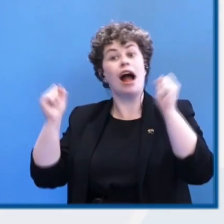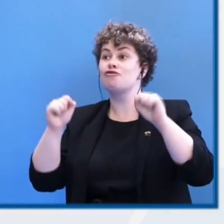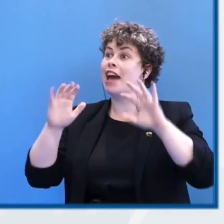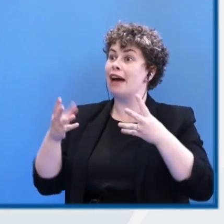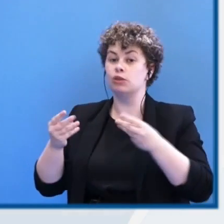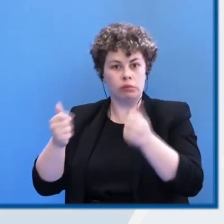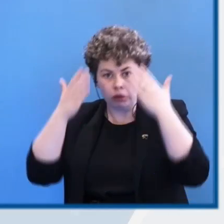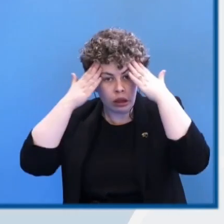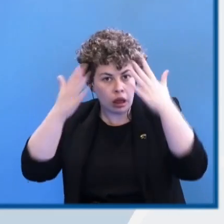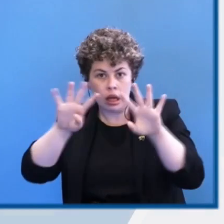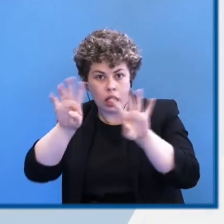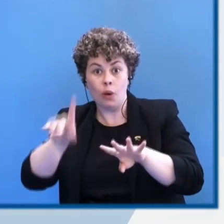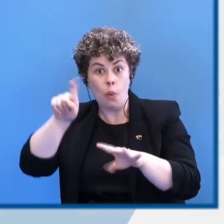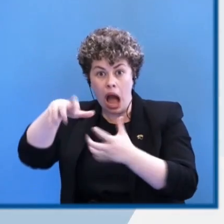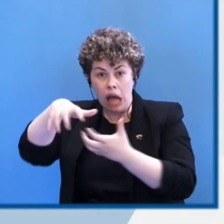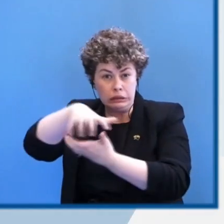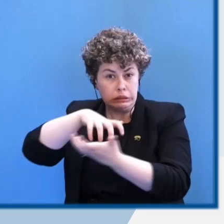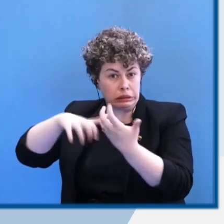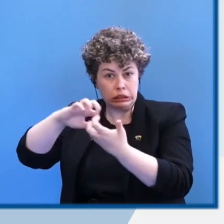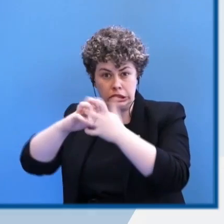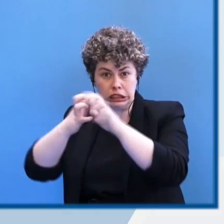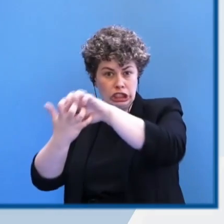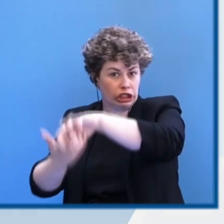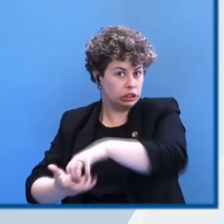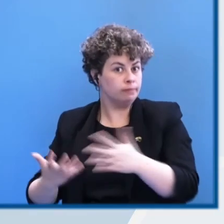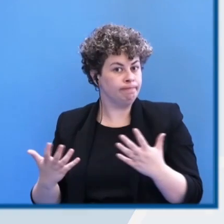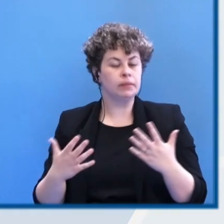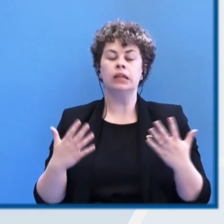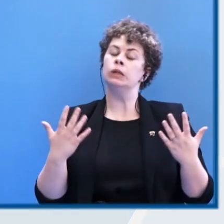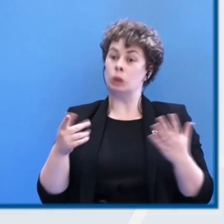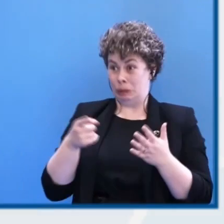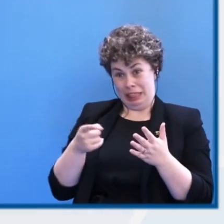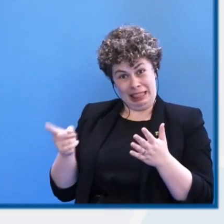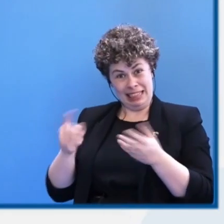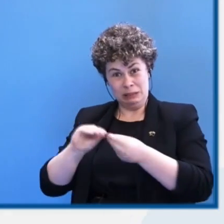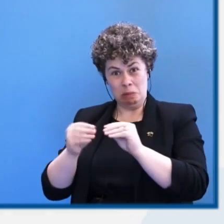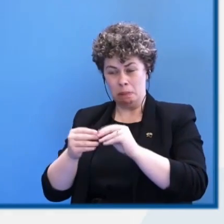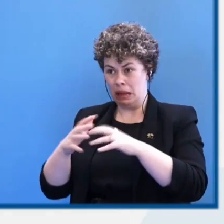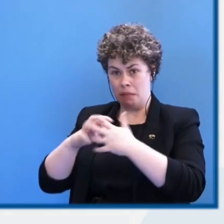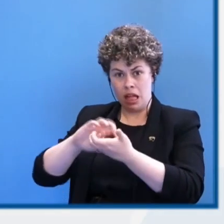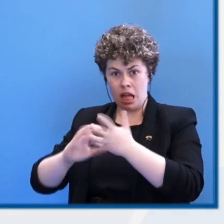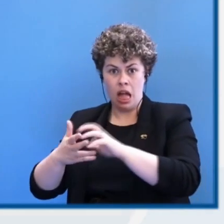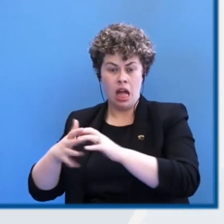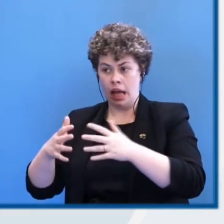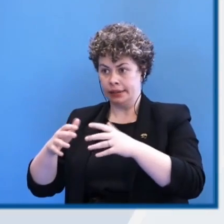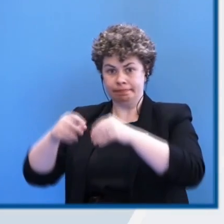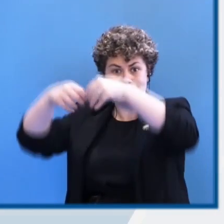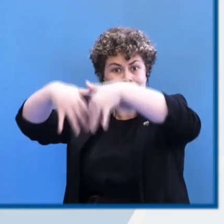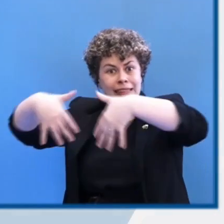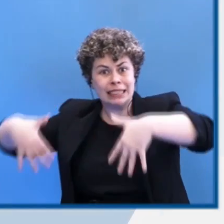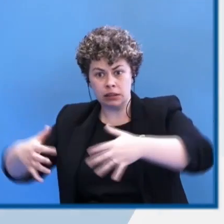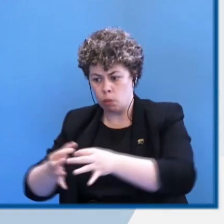like. It is therefore important in addressing those kinds of problems to